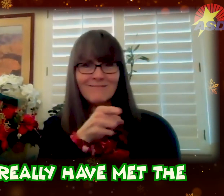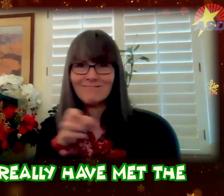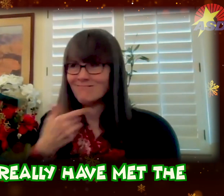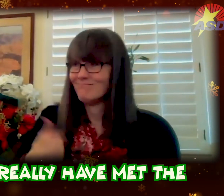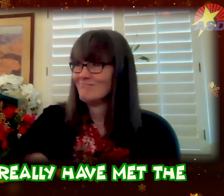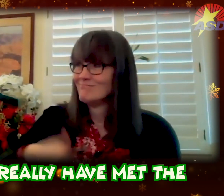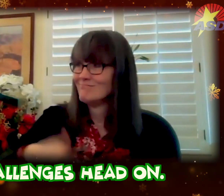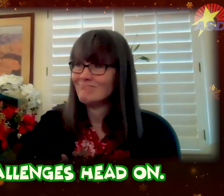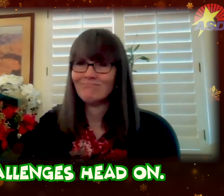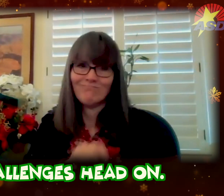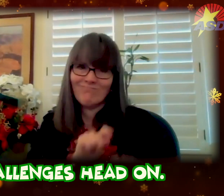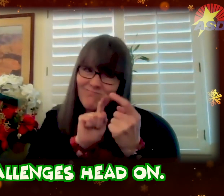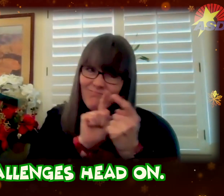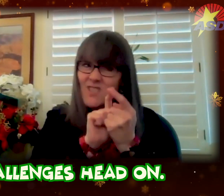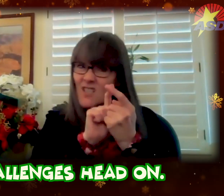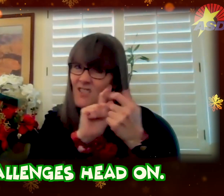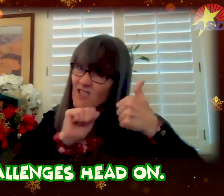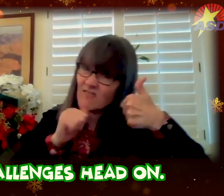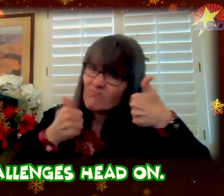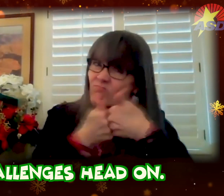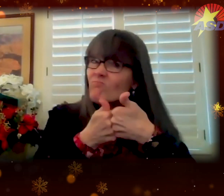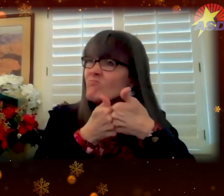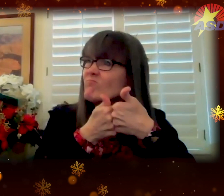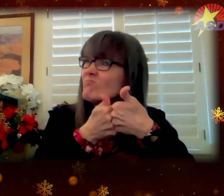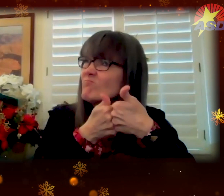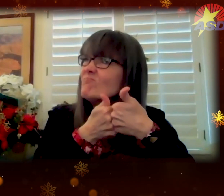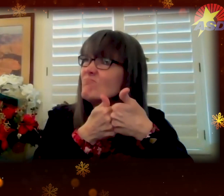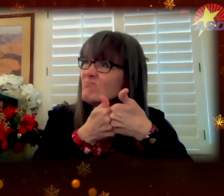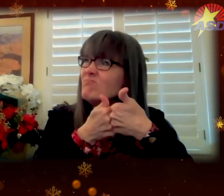They have really met the challenges head on.